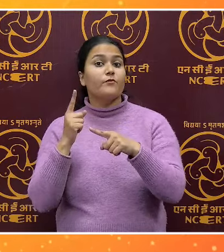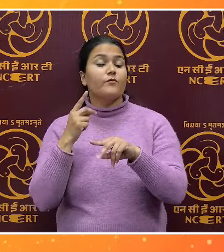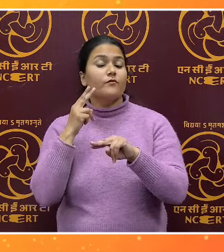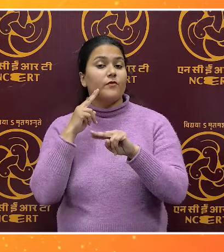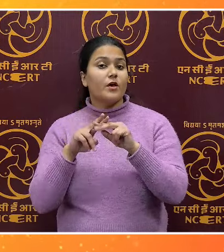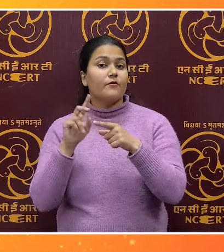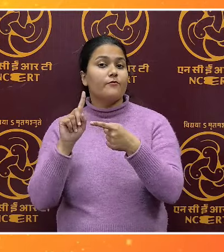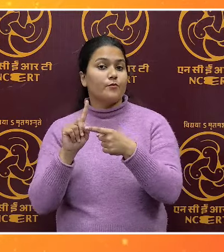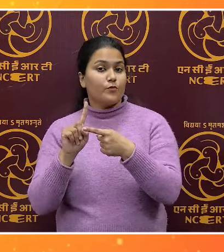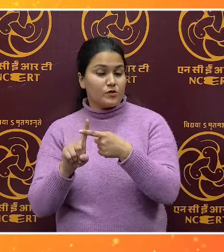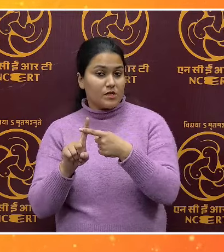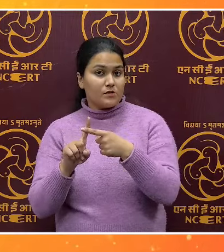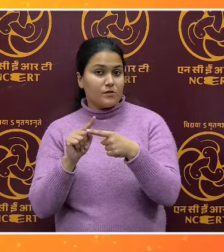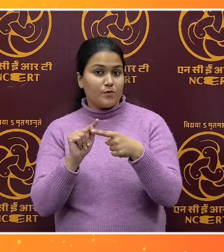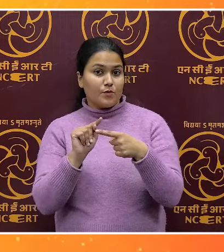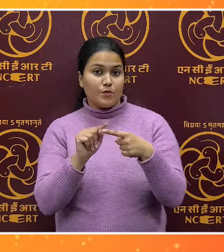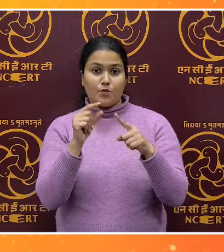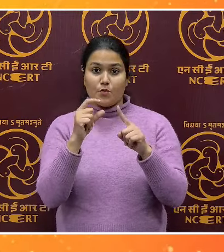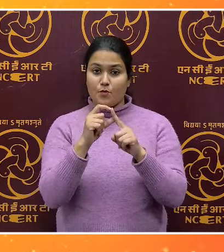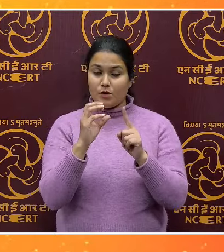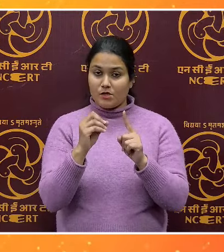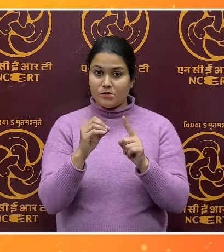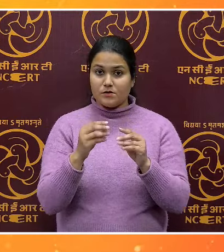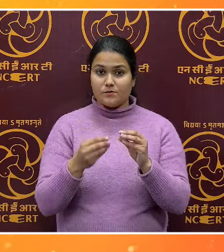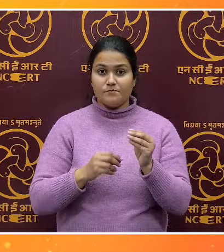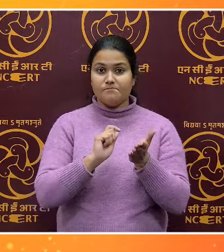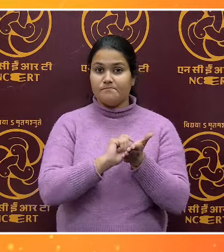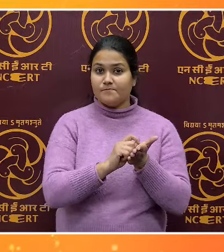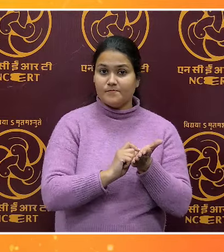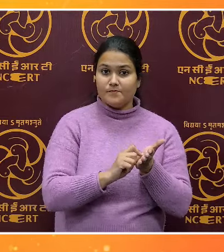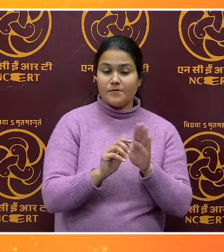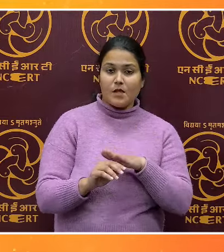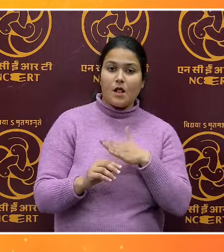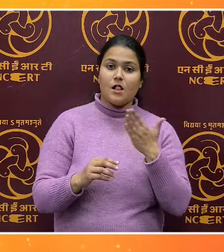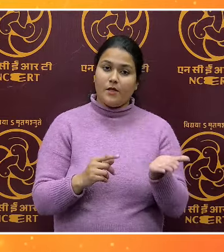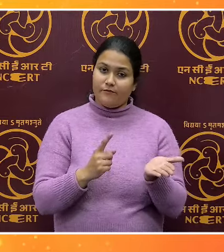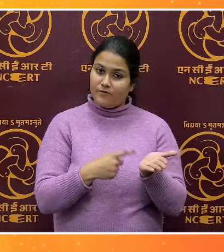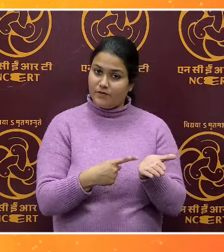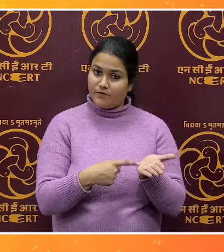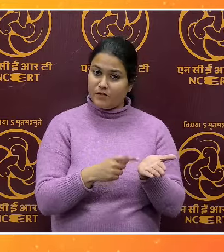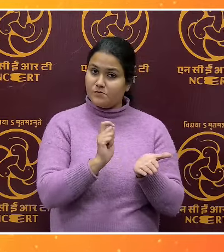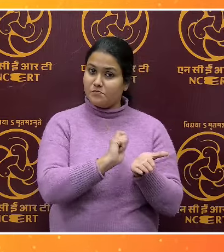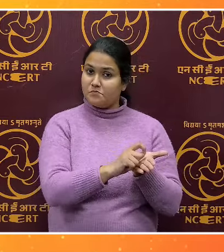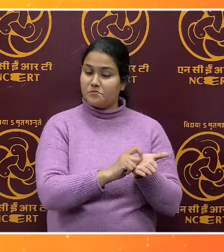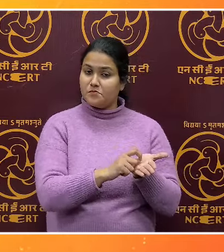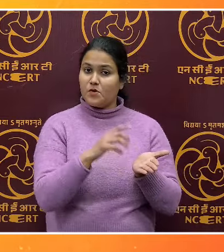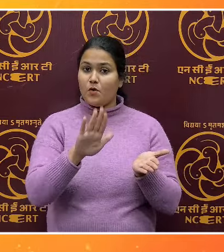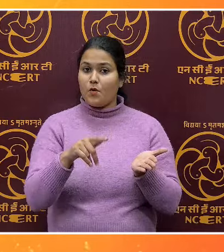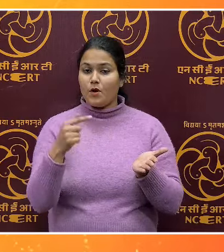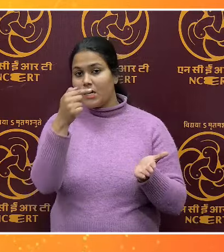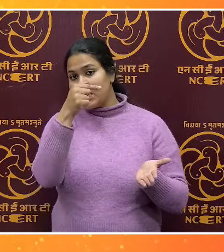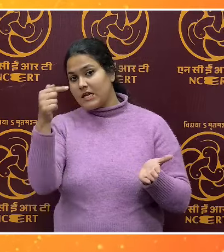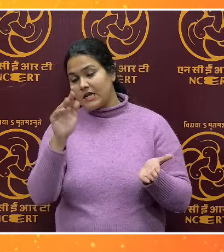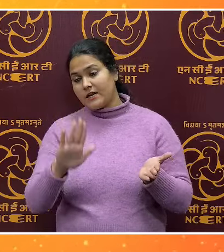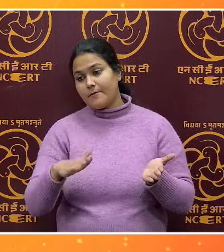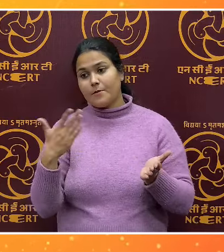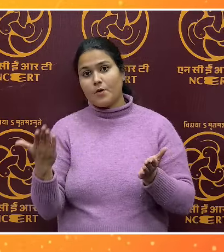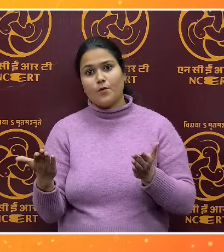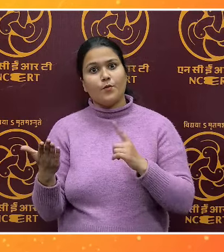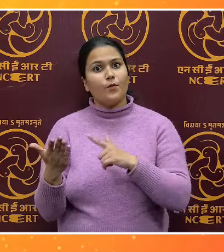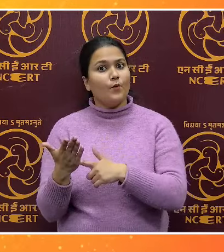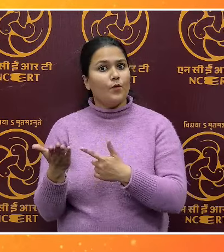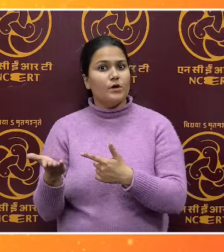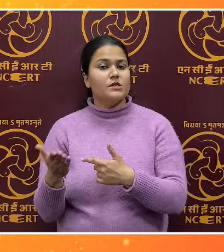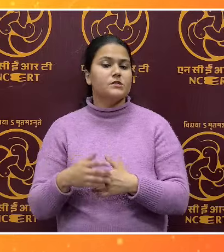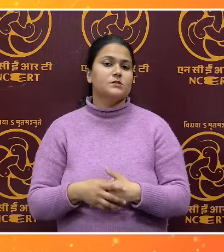like that potassium metal, it will be written in the left hand side. and the negative kind of counter ion is coming, negative